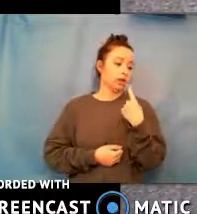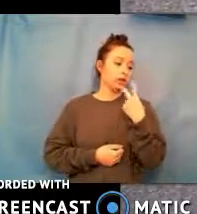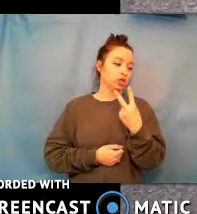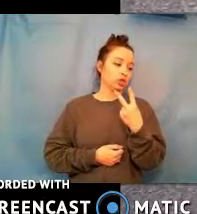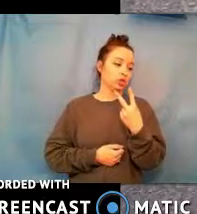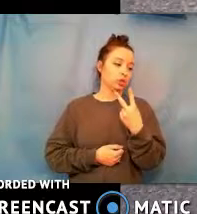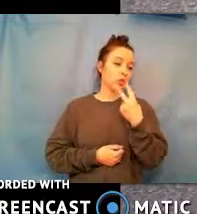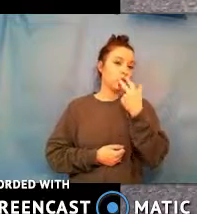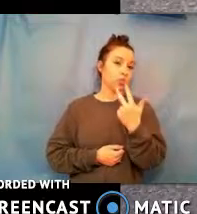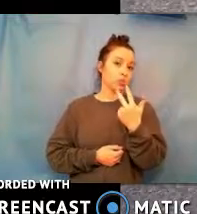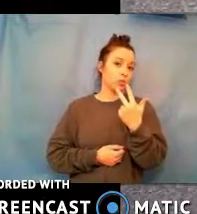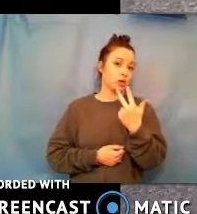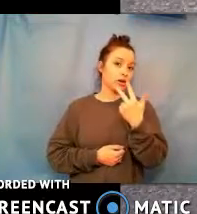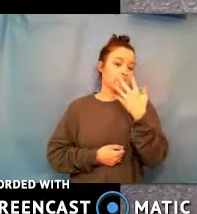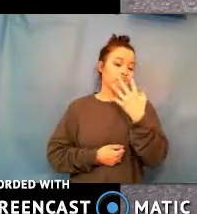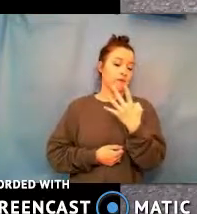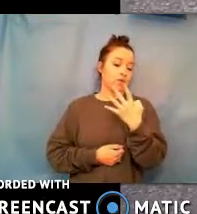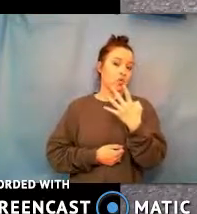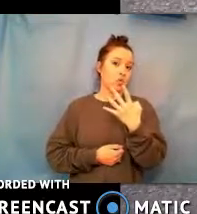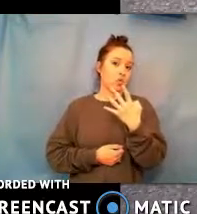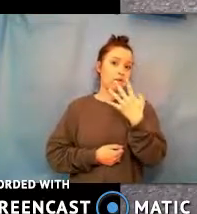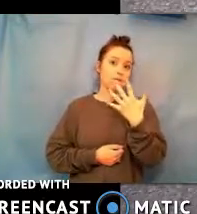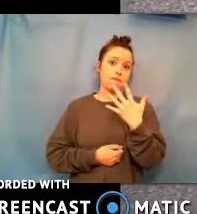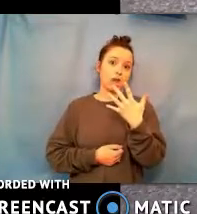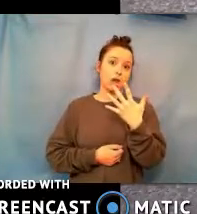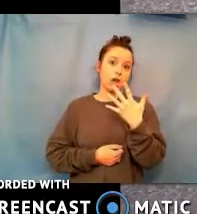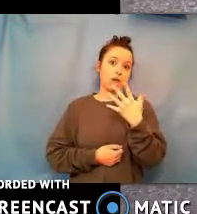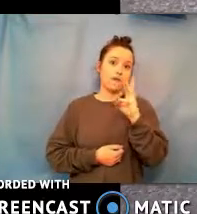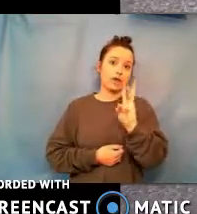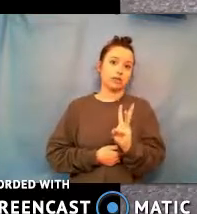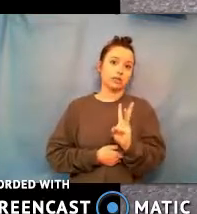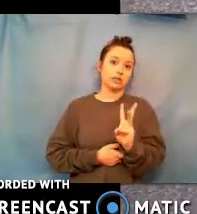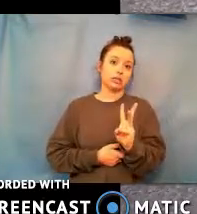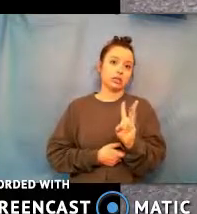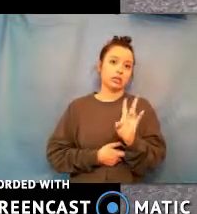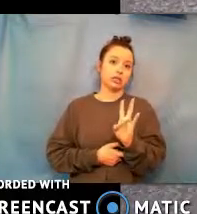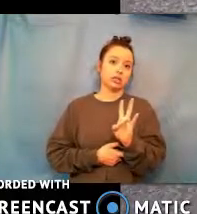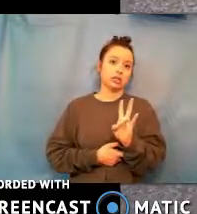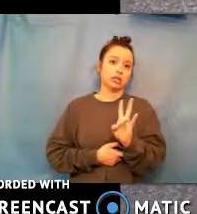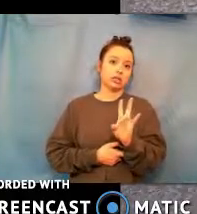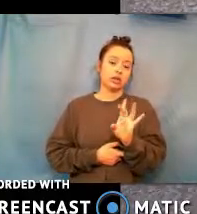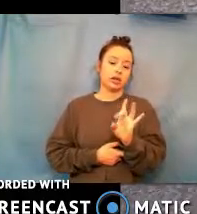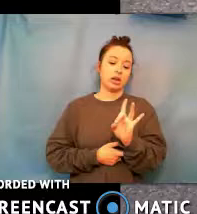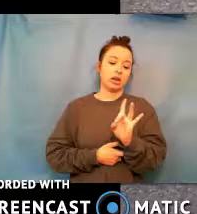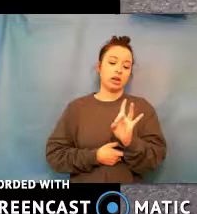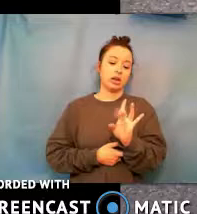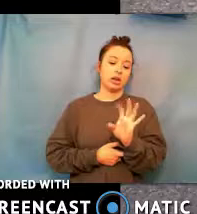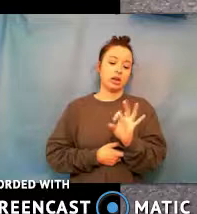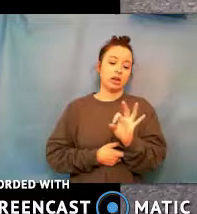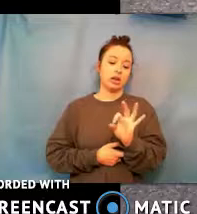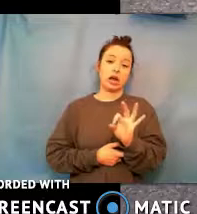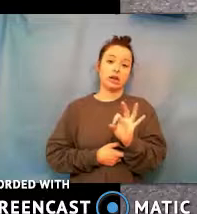1, 2, 3, 4, 5, 6, 7,